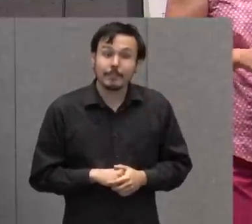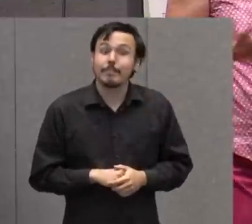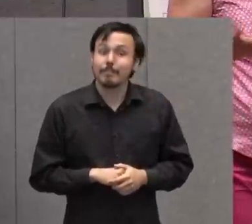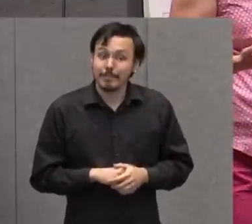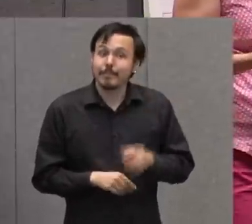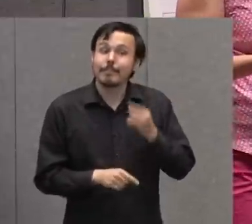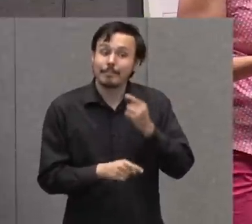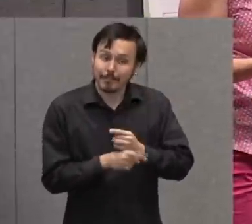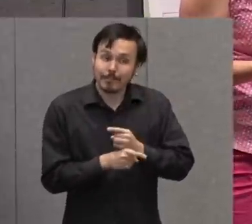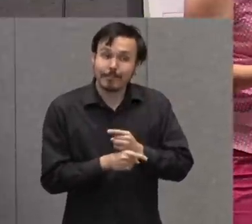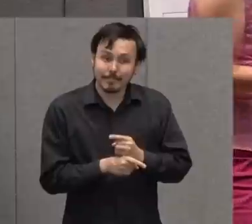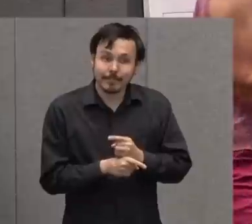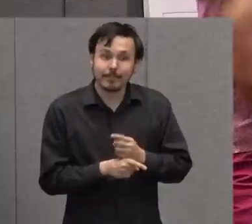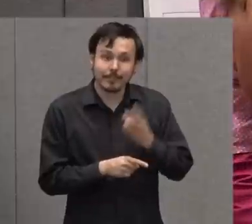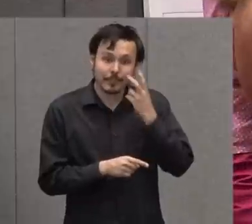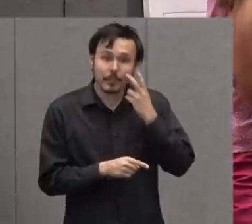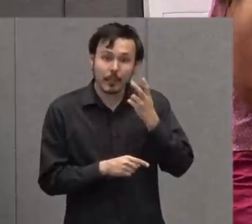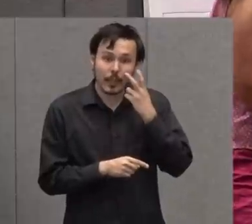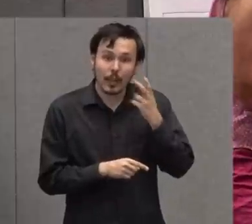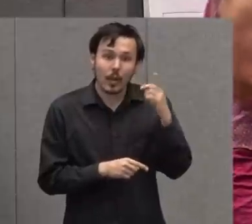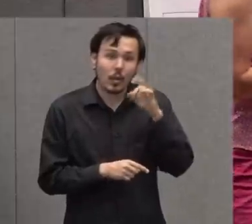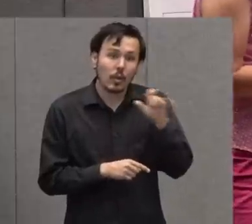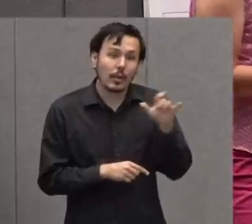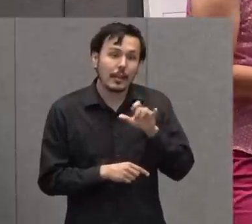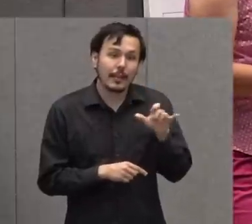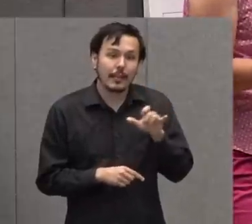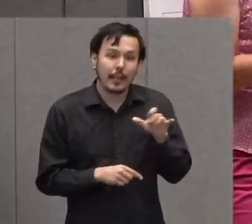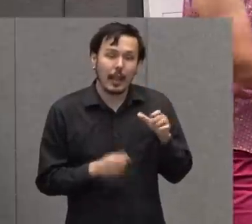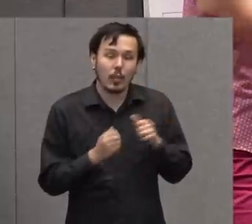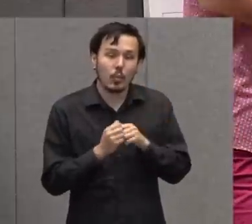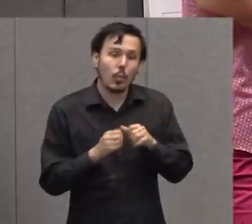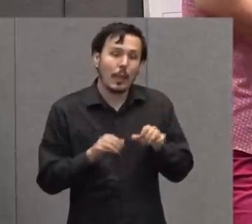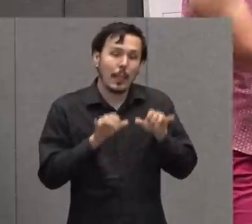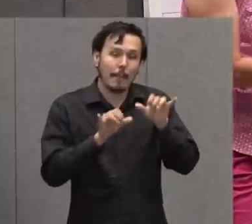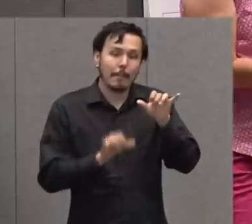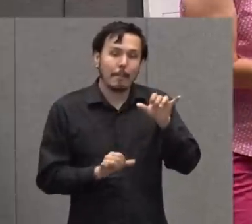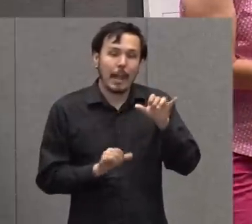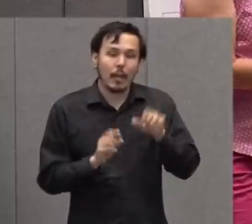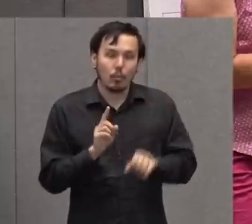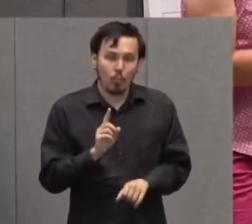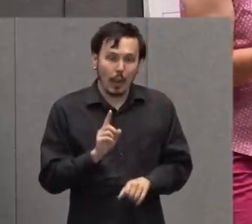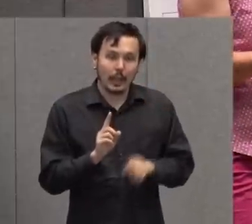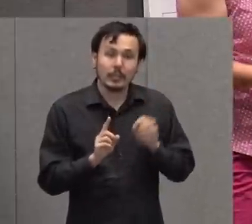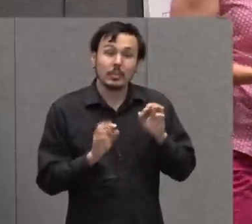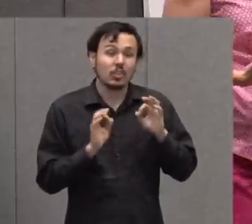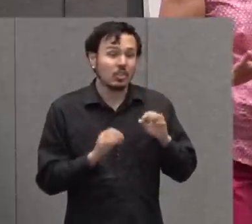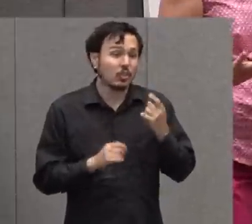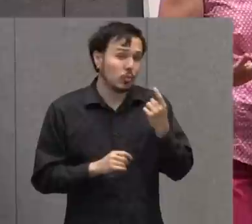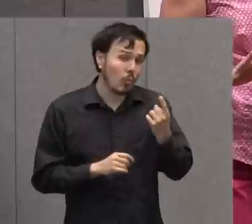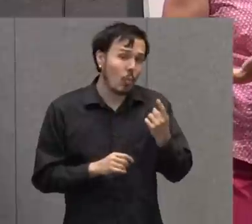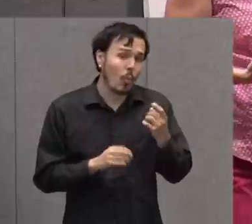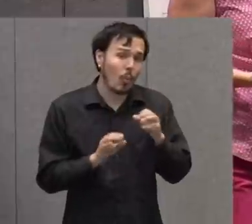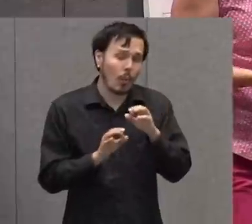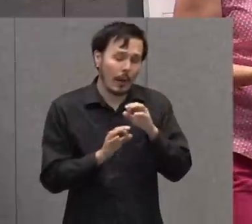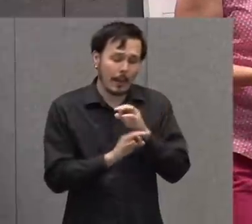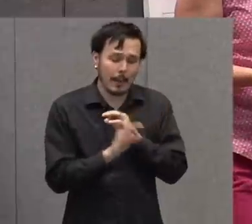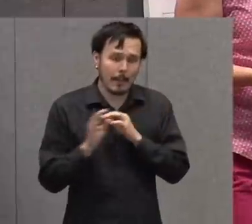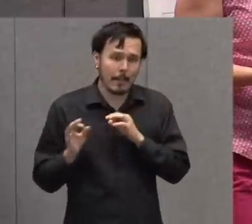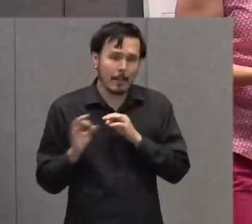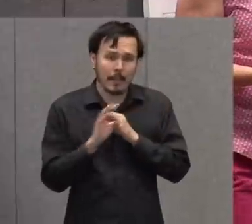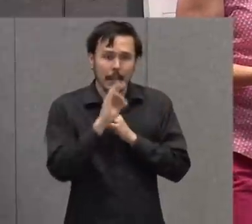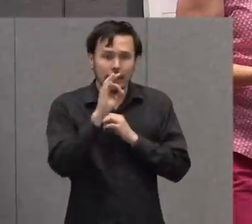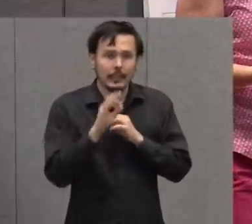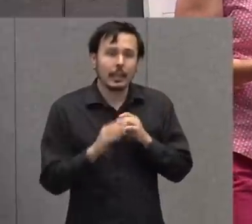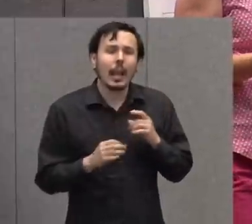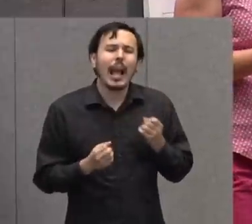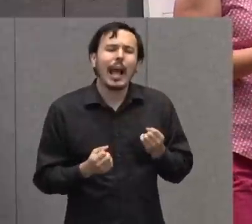Right, we have that it looks like in pattern one, we have one on each side. Pattern two has how much on each side?